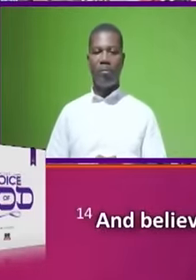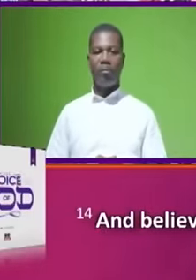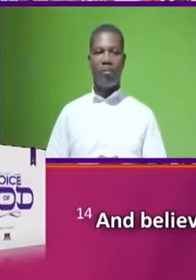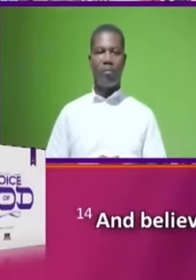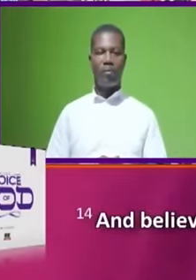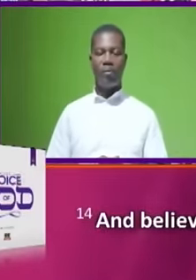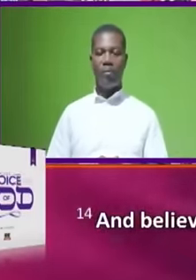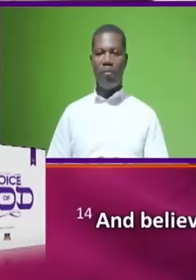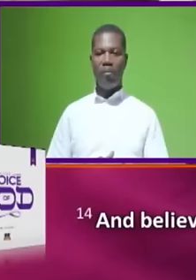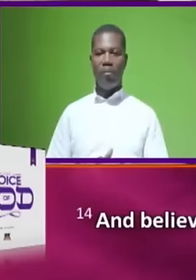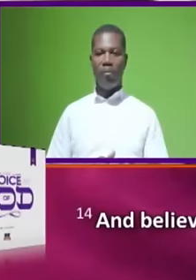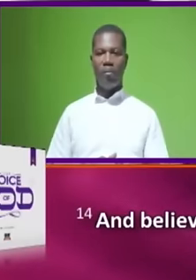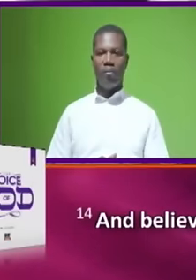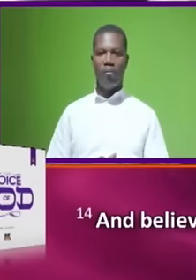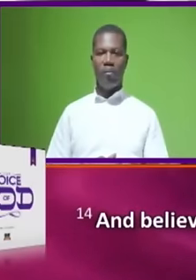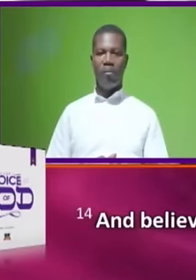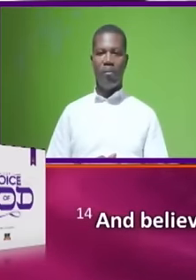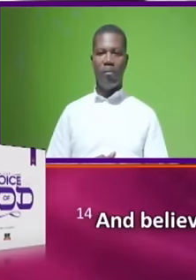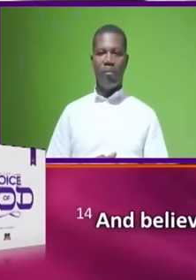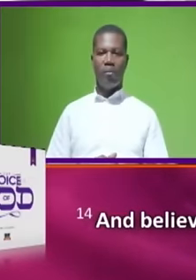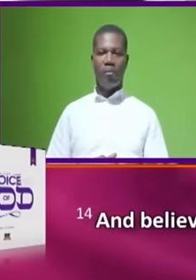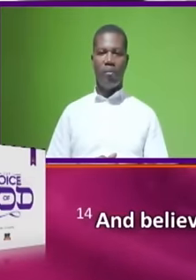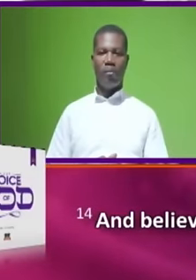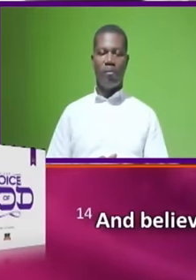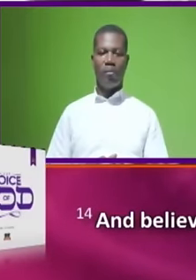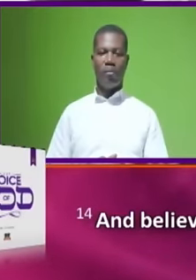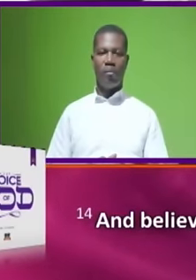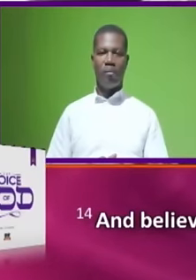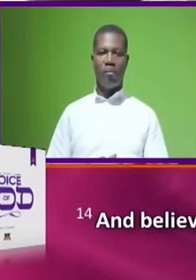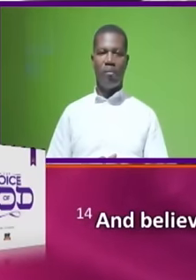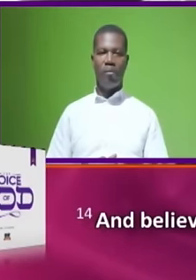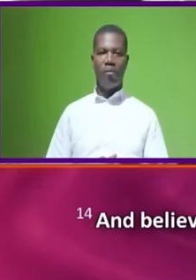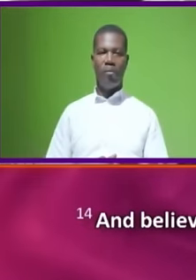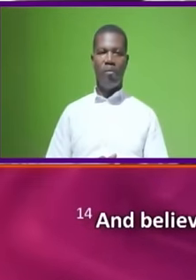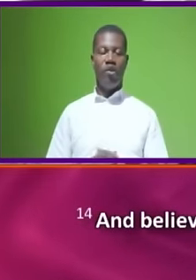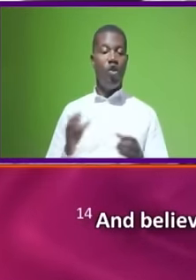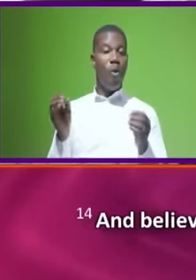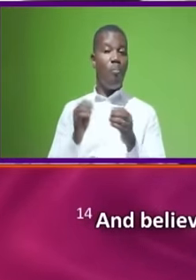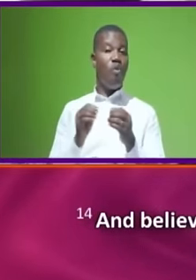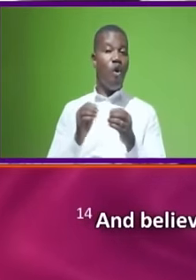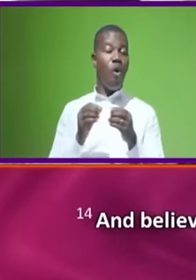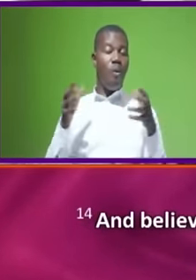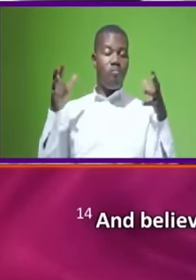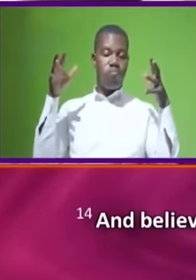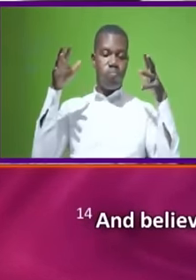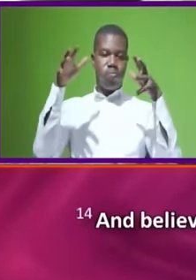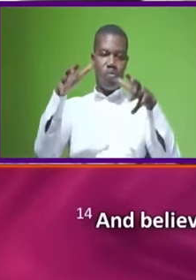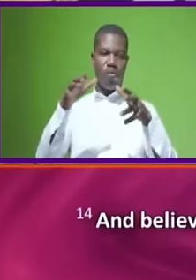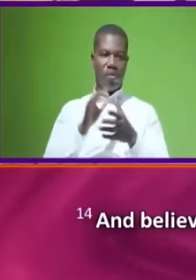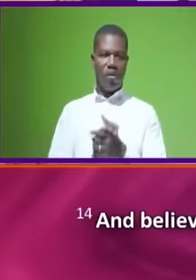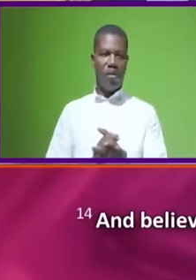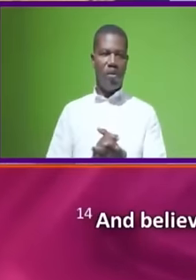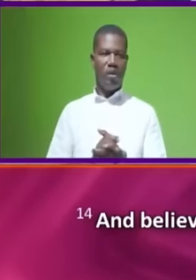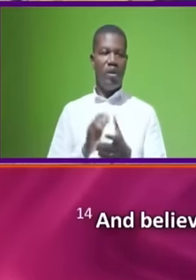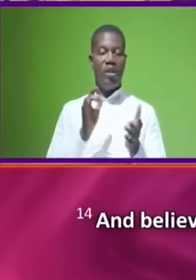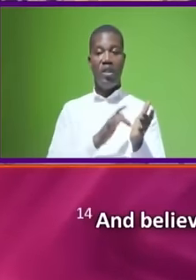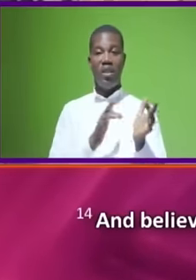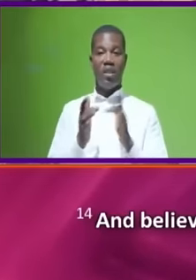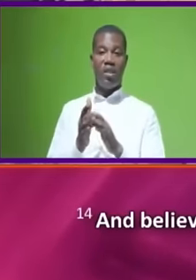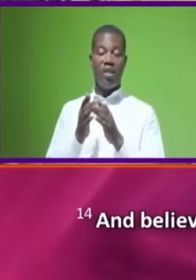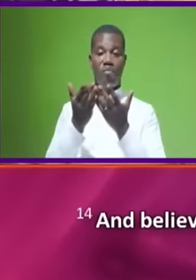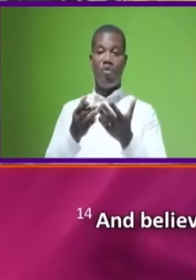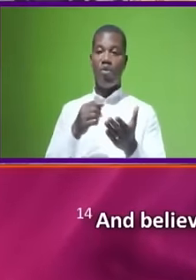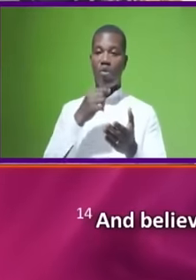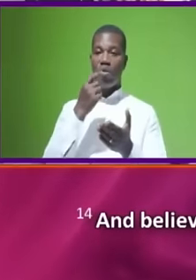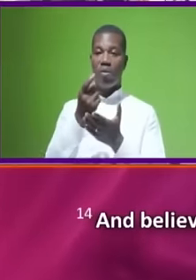Lord. As I tell you not to look to me or to my face. Multitude. They were multitudes. Bible come